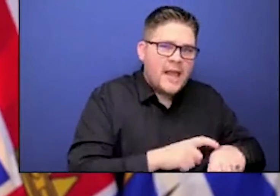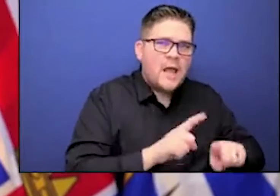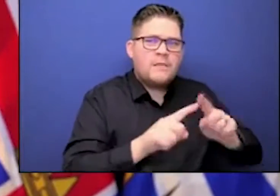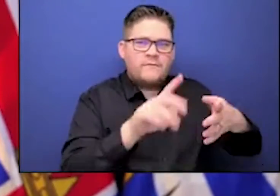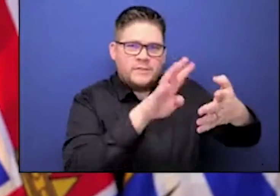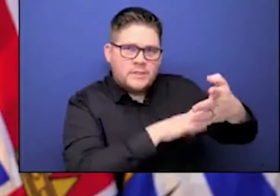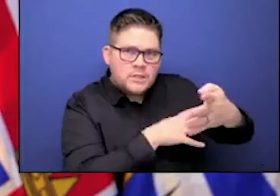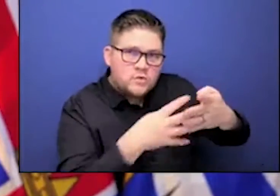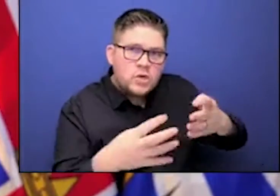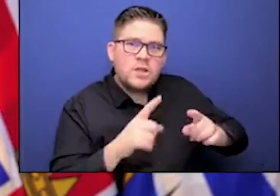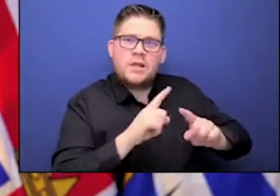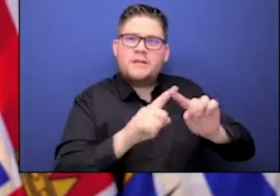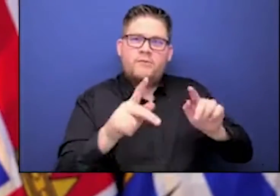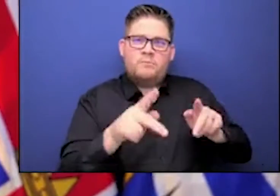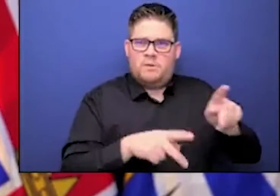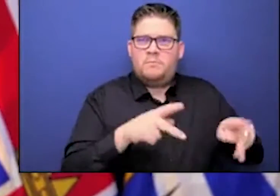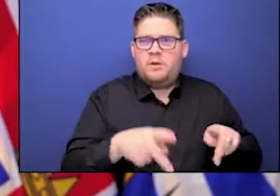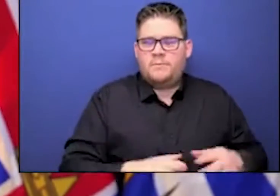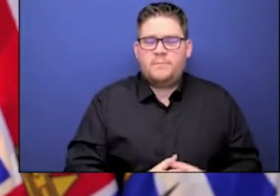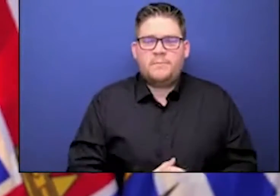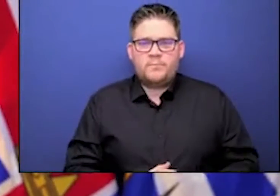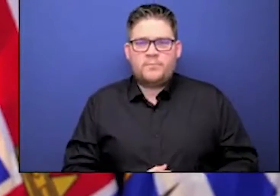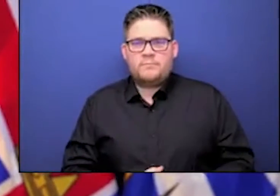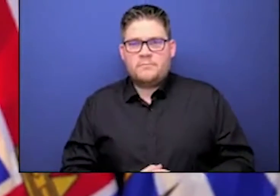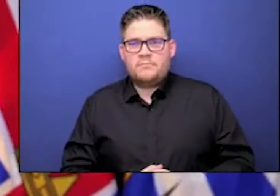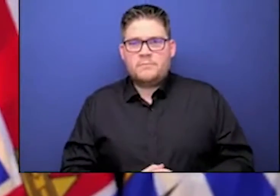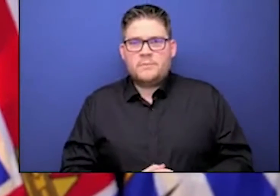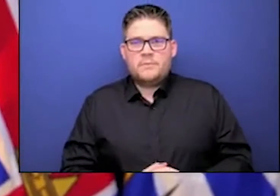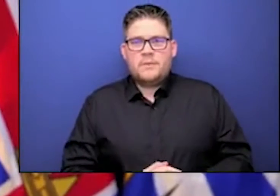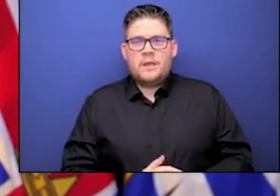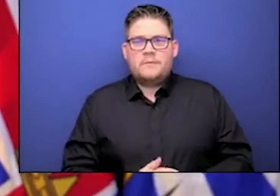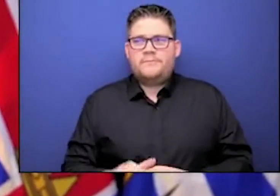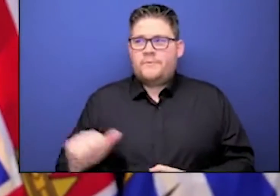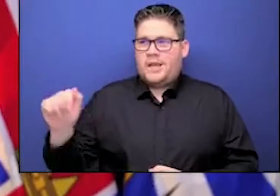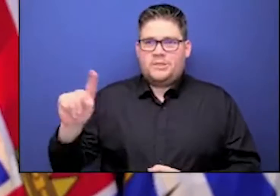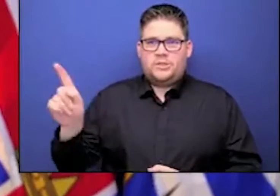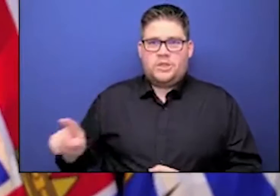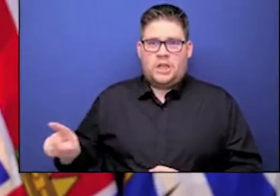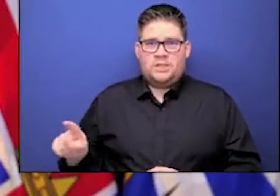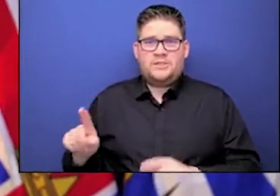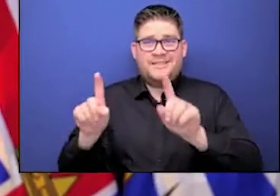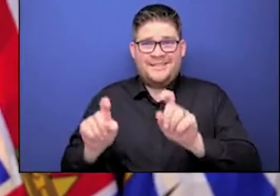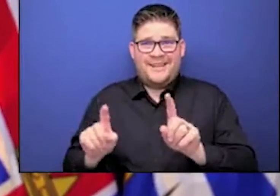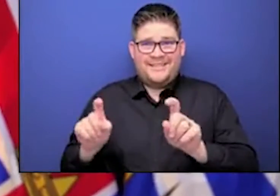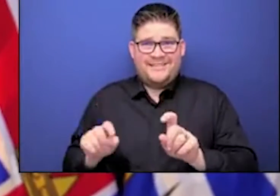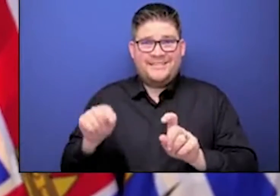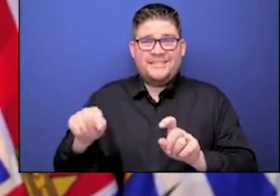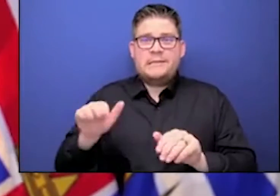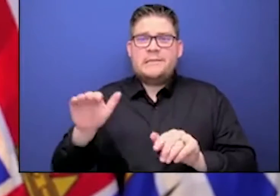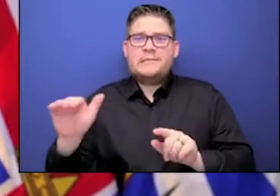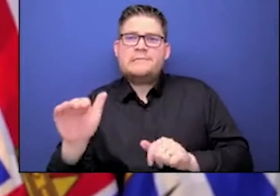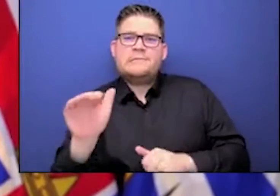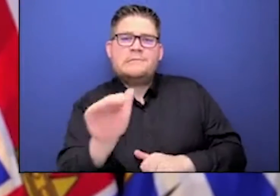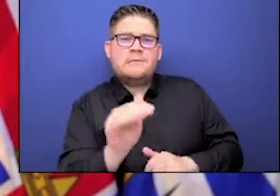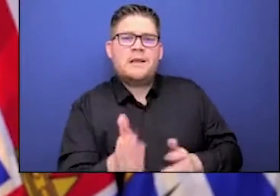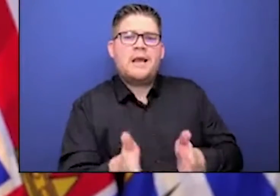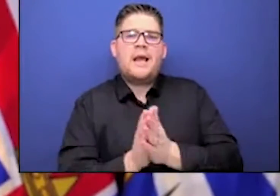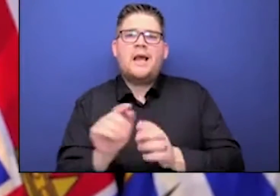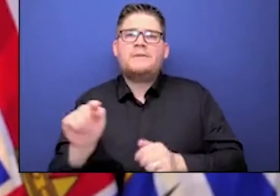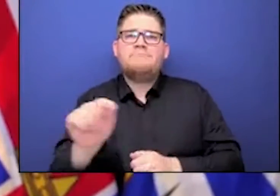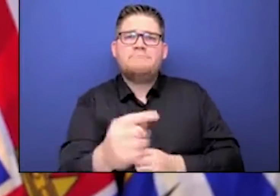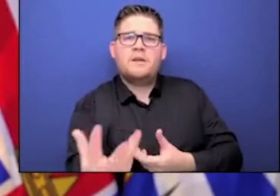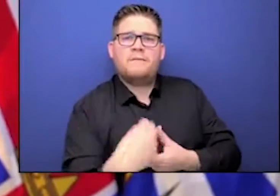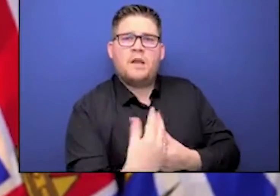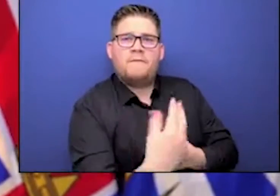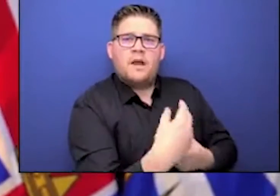the AstraZeneca trial was that when they recruited into the trial, they did it in several different countries. They